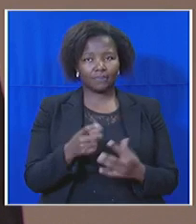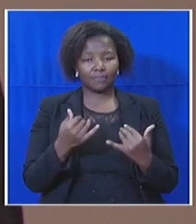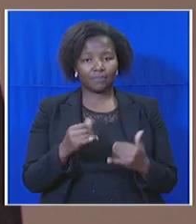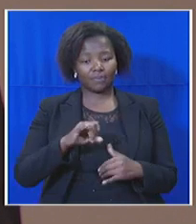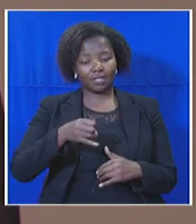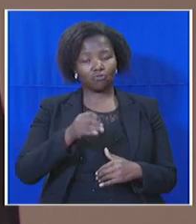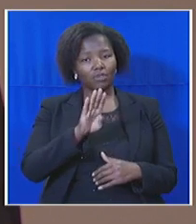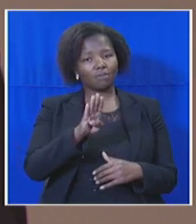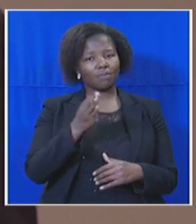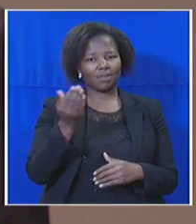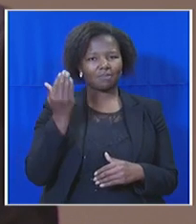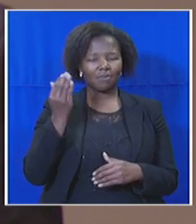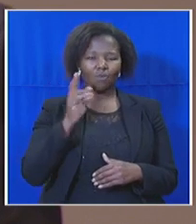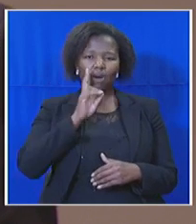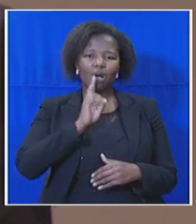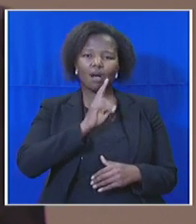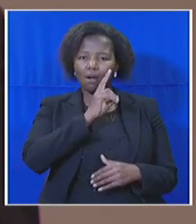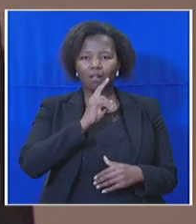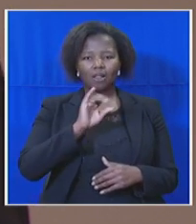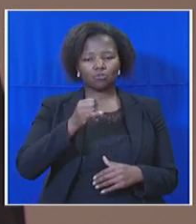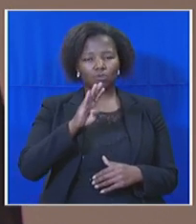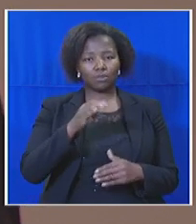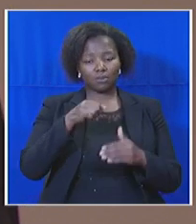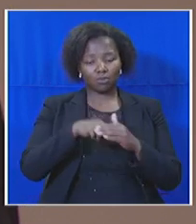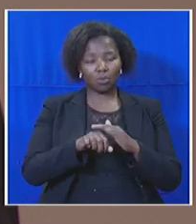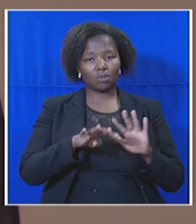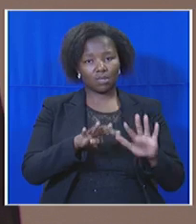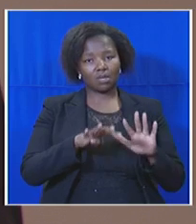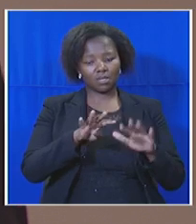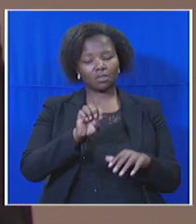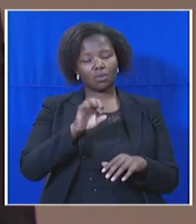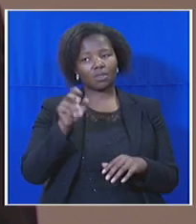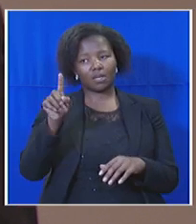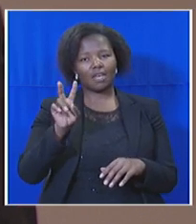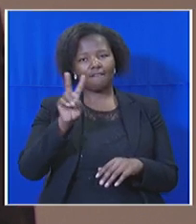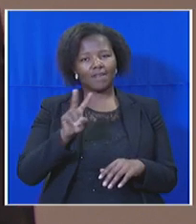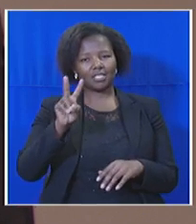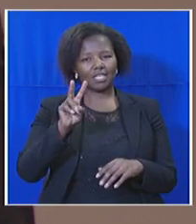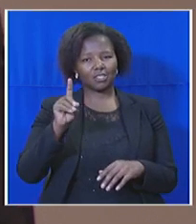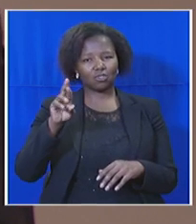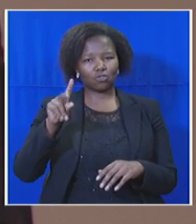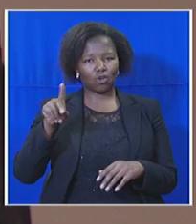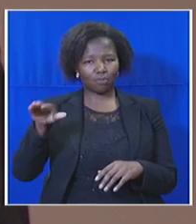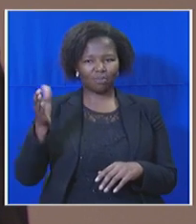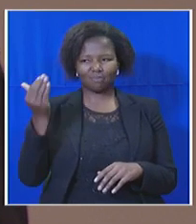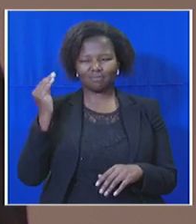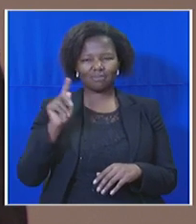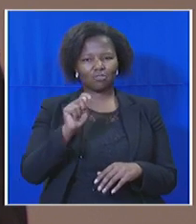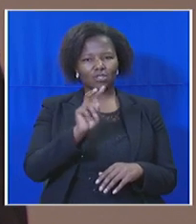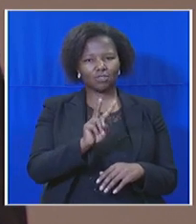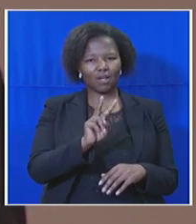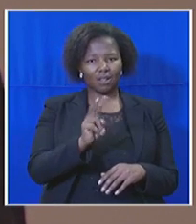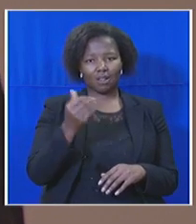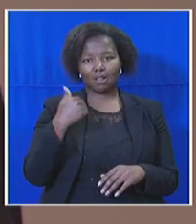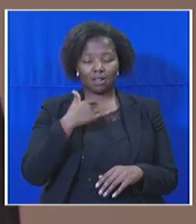he was affectionately known, was born in March 1903 in Ventersdorp in the then Transvaal, and he died of heart attack